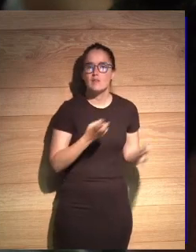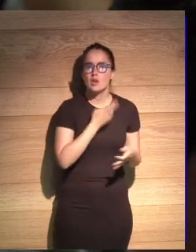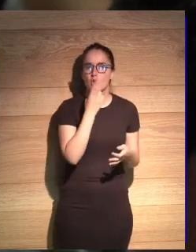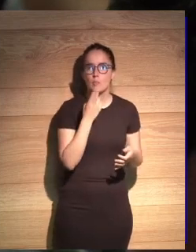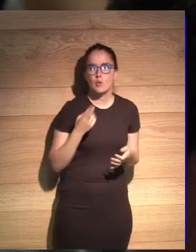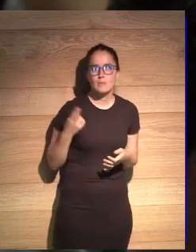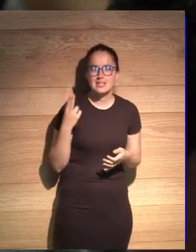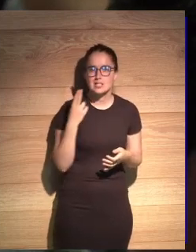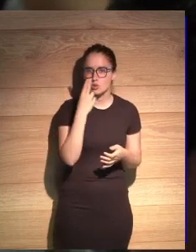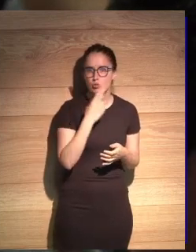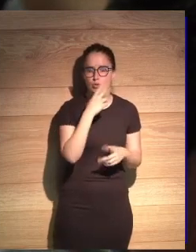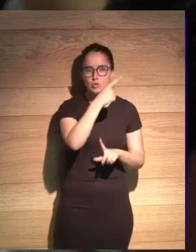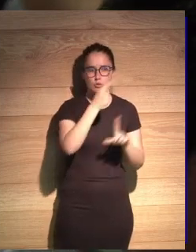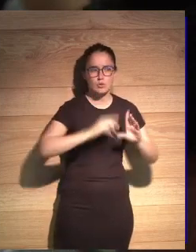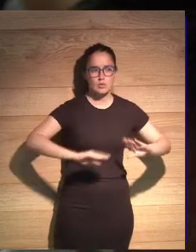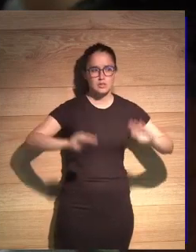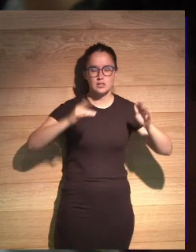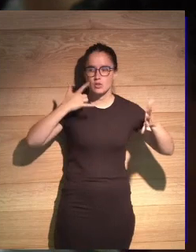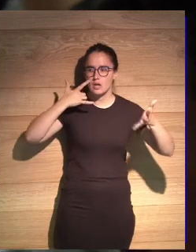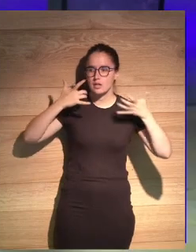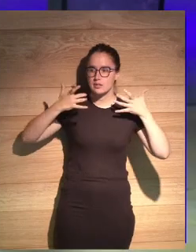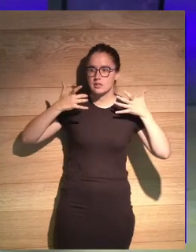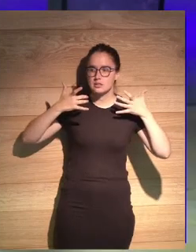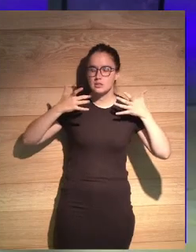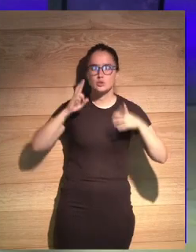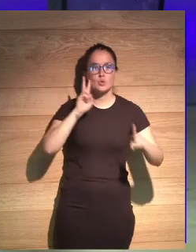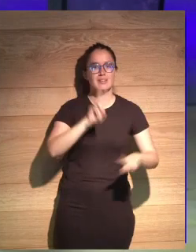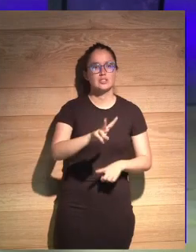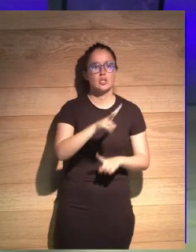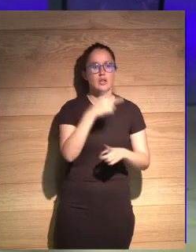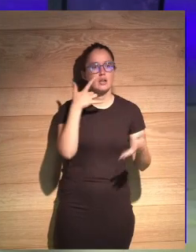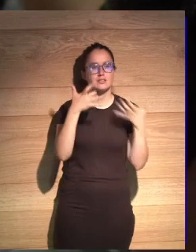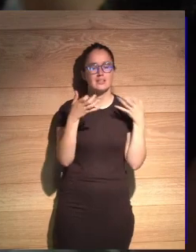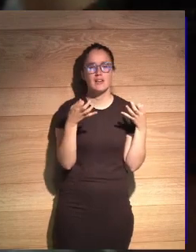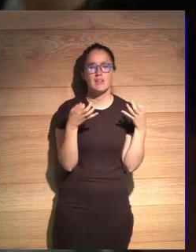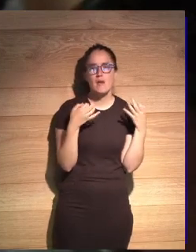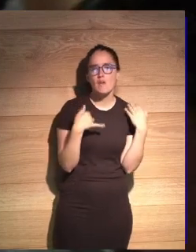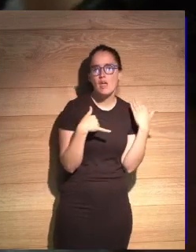a video game developer and director should